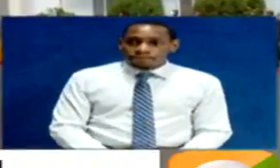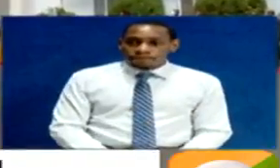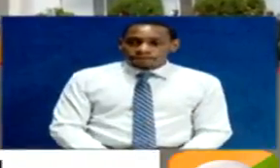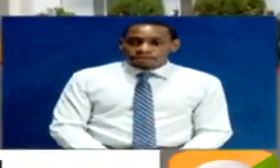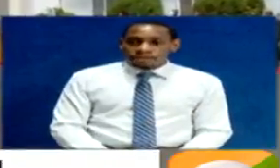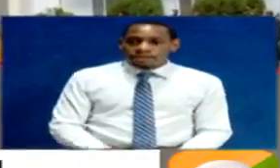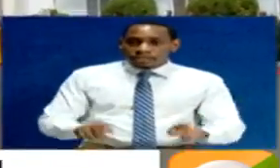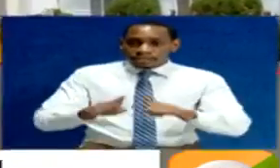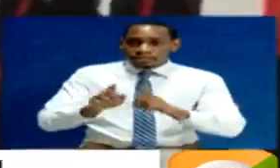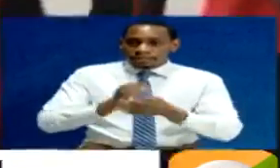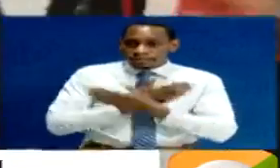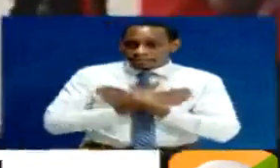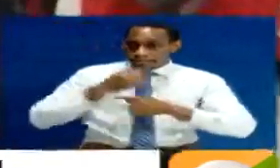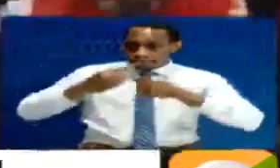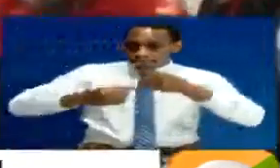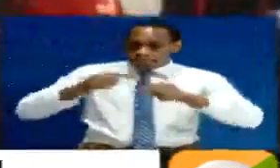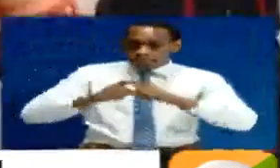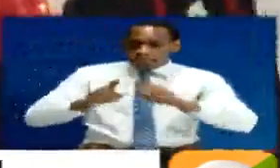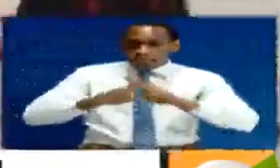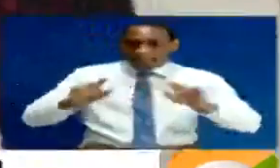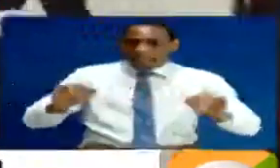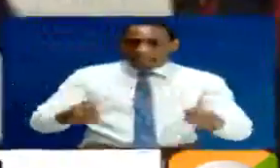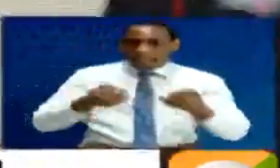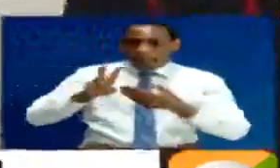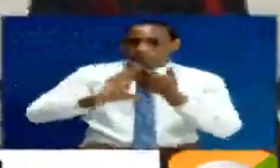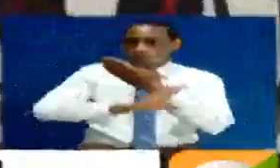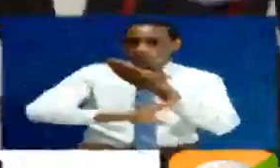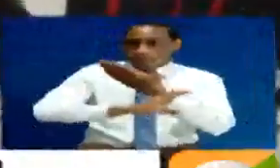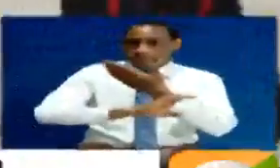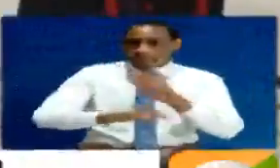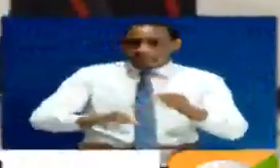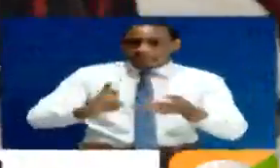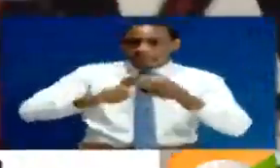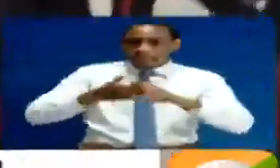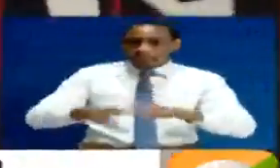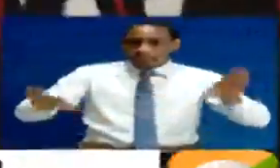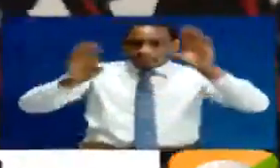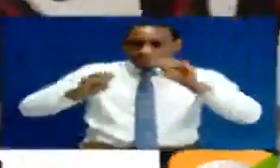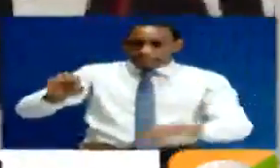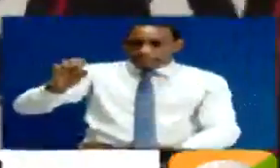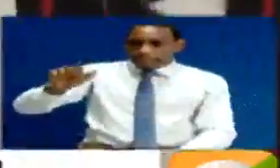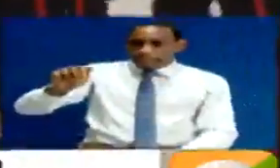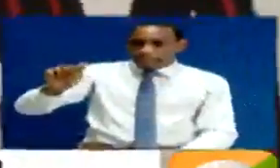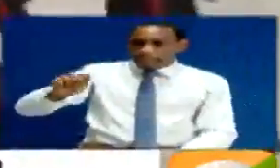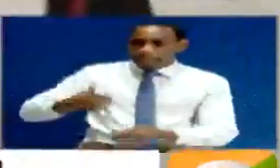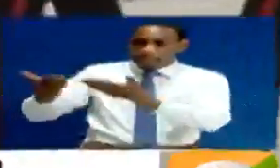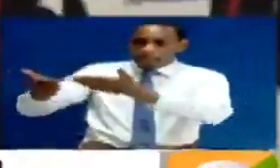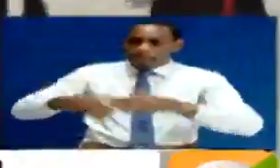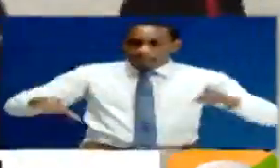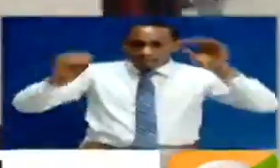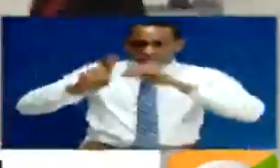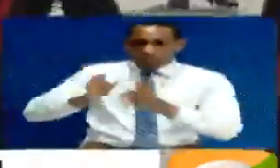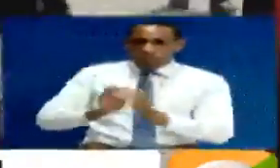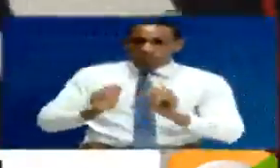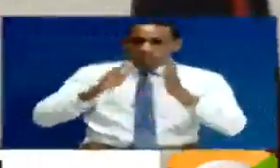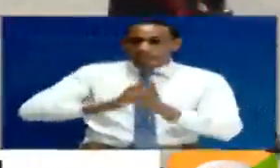To further extend the hand of friendship and open a new chapter in the two nations' ties, President Samia invited President Kenyatta to grace